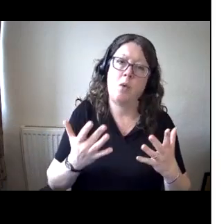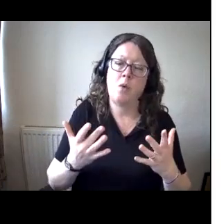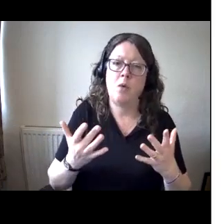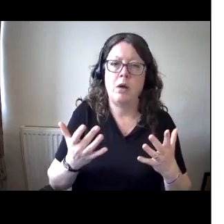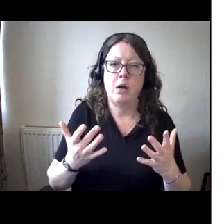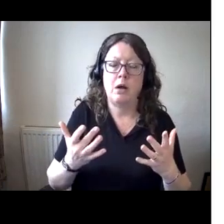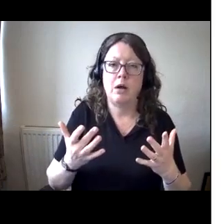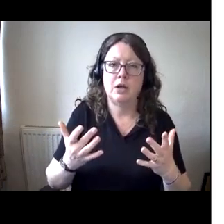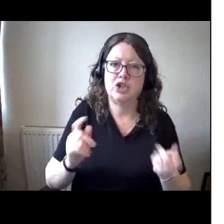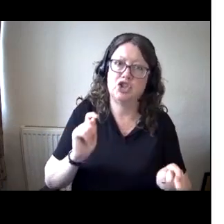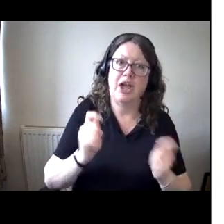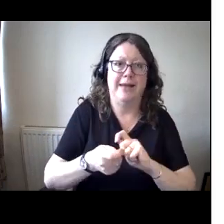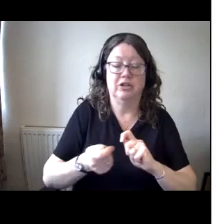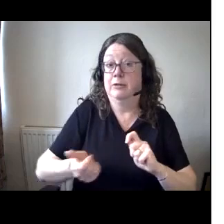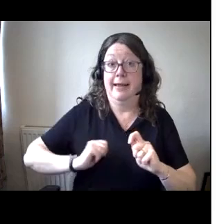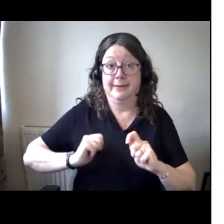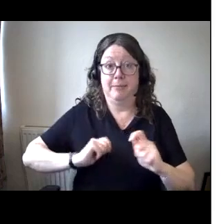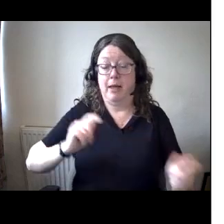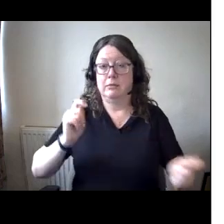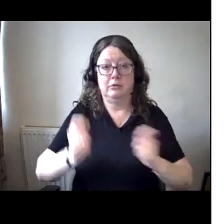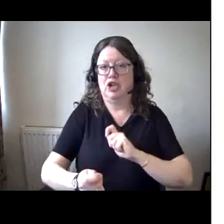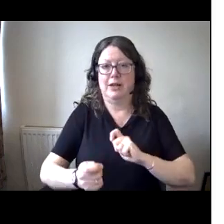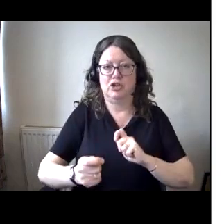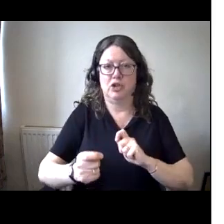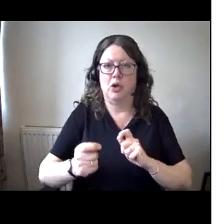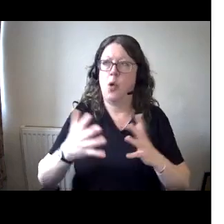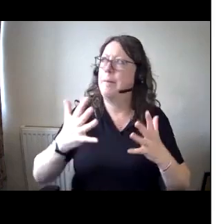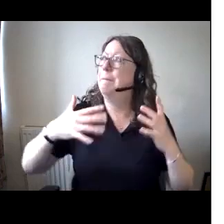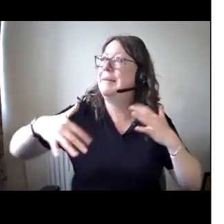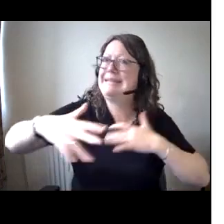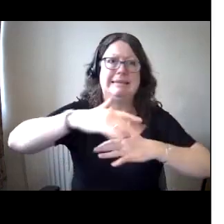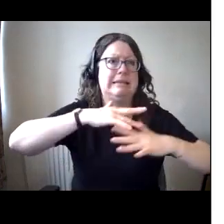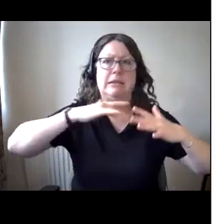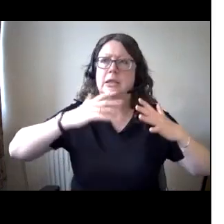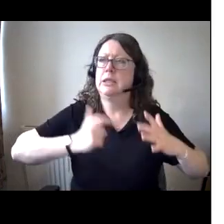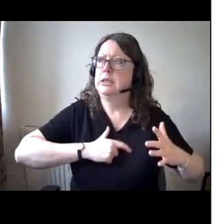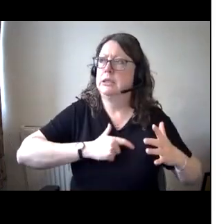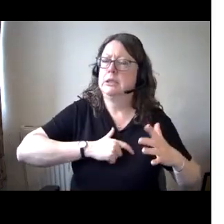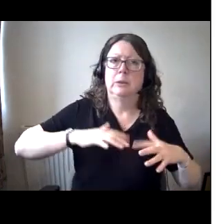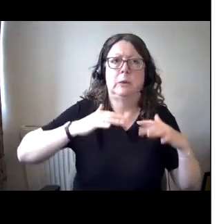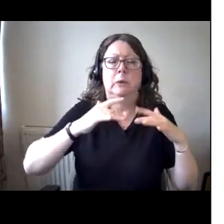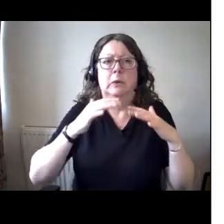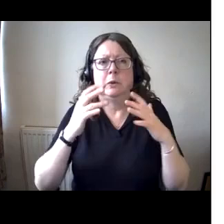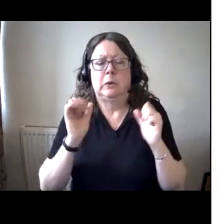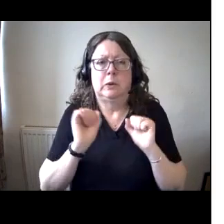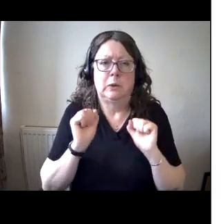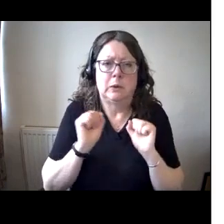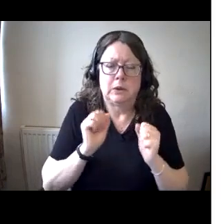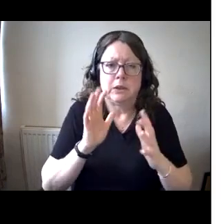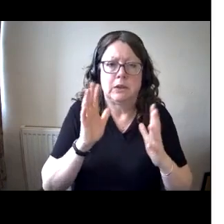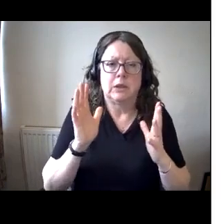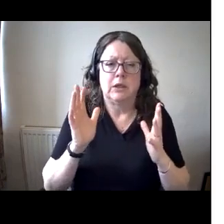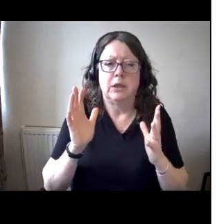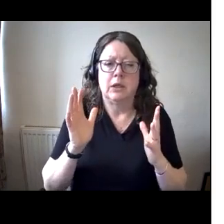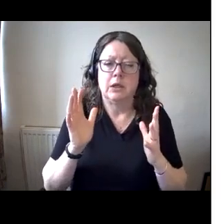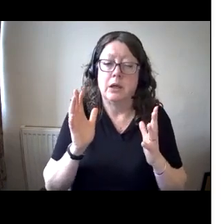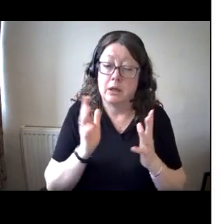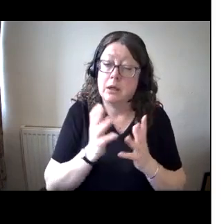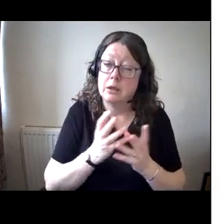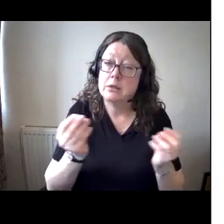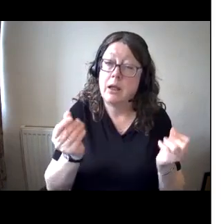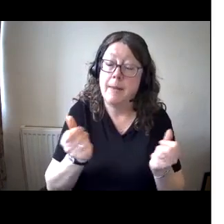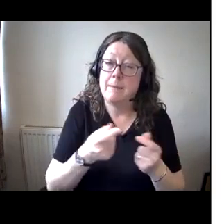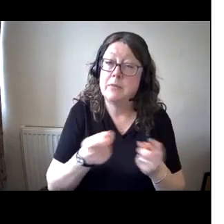anxious in busy situations as well, or busy environments. And certainly a lot of our young people often experience sensory